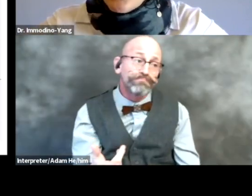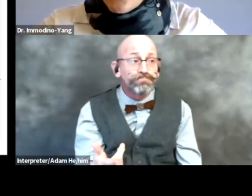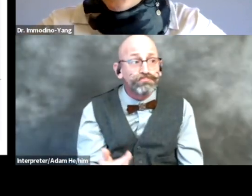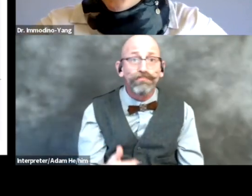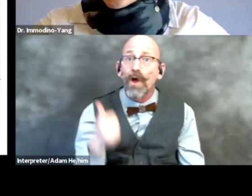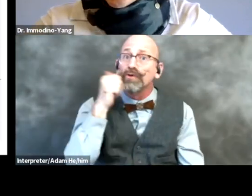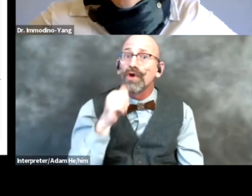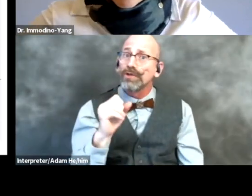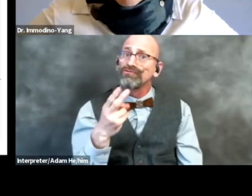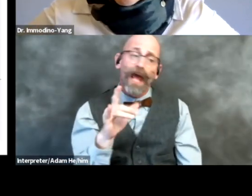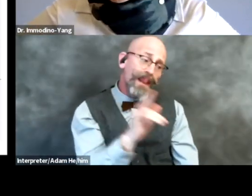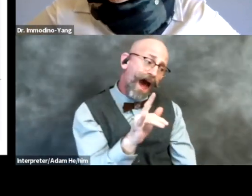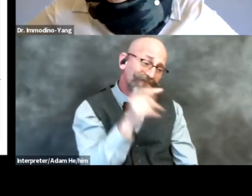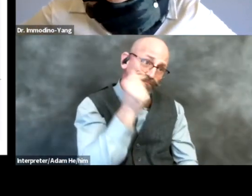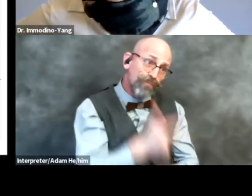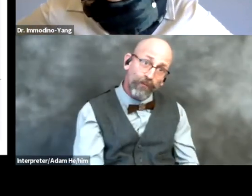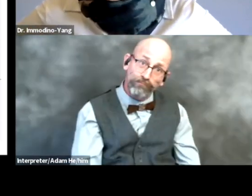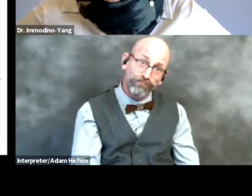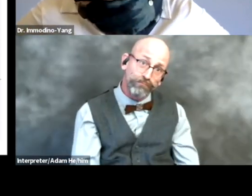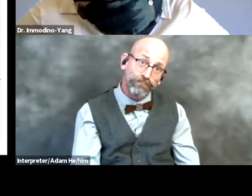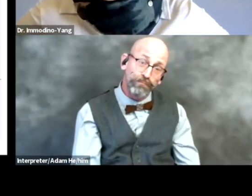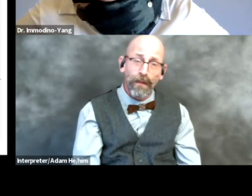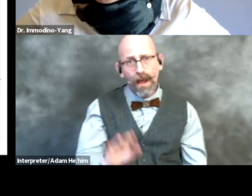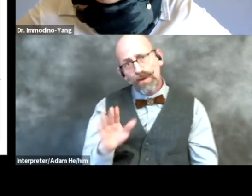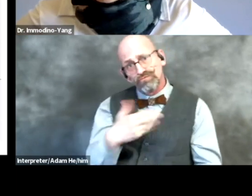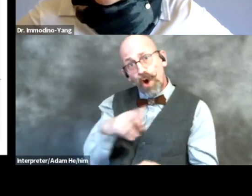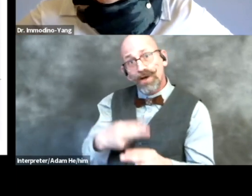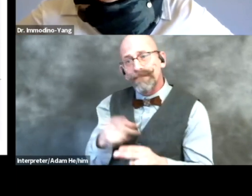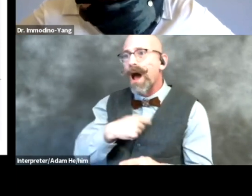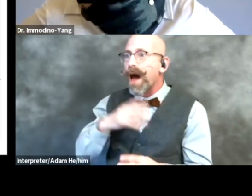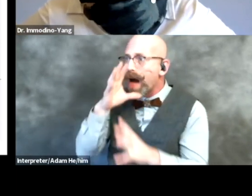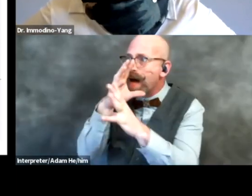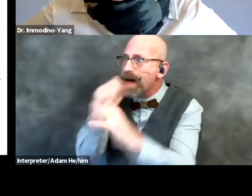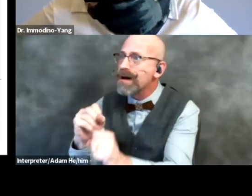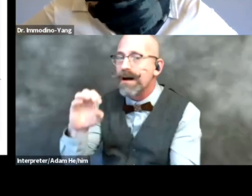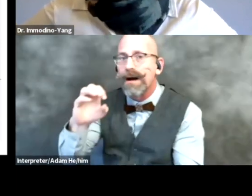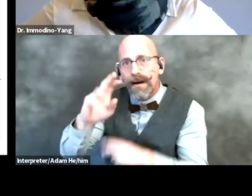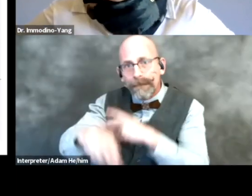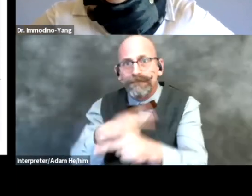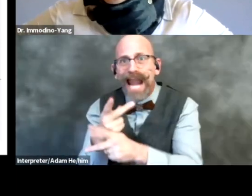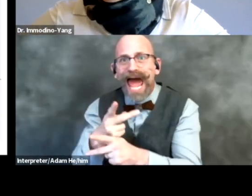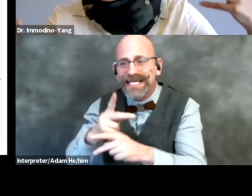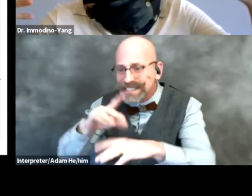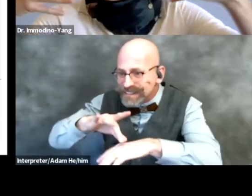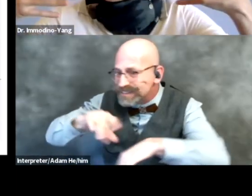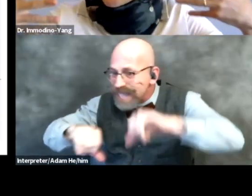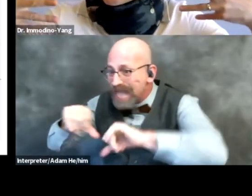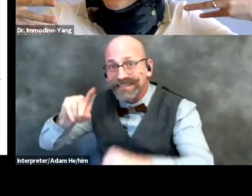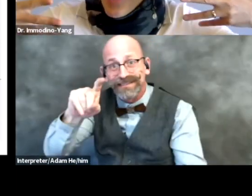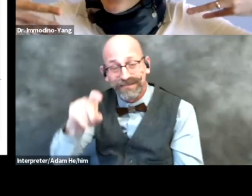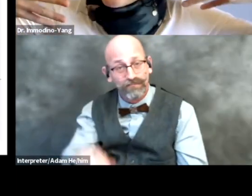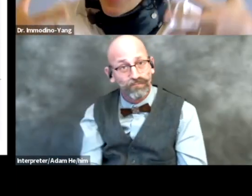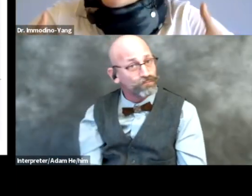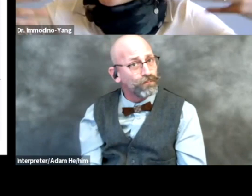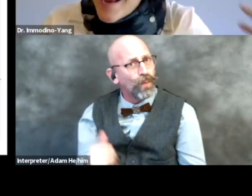brother? Or is this a song about her budding interest in planetary science? Right? Those two